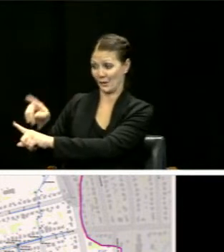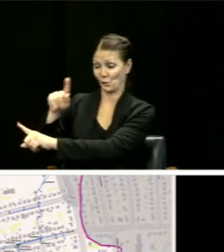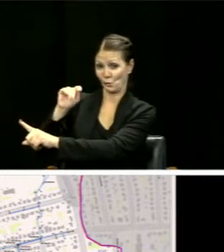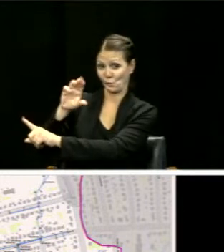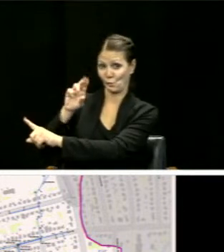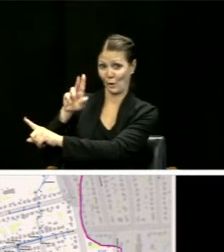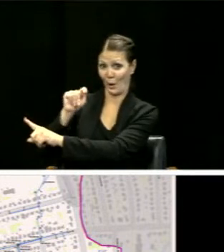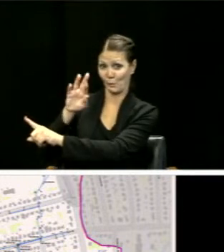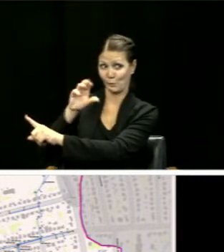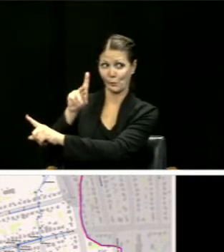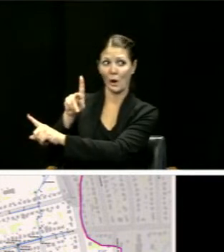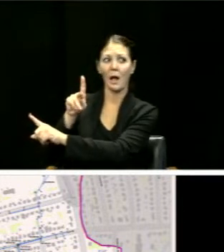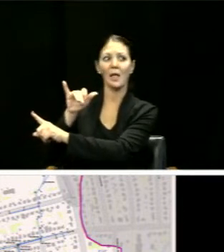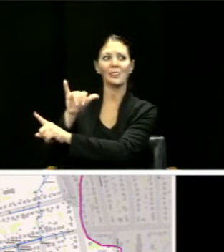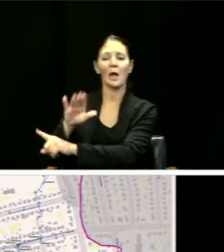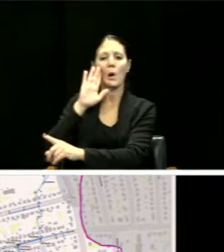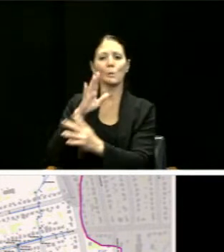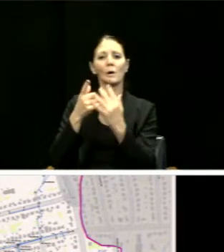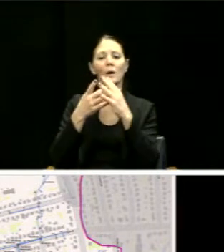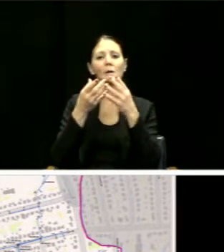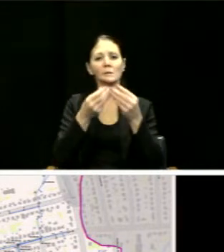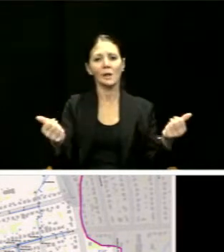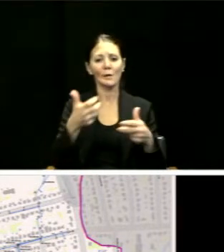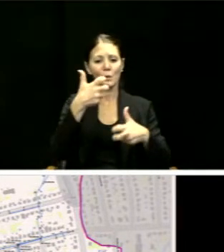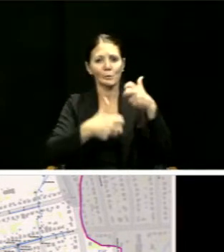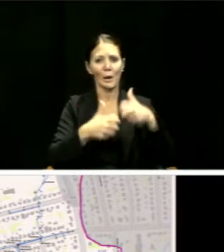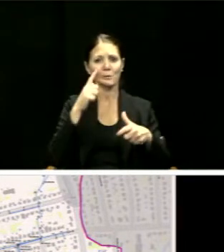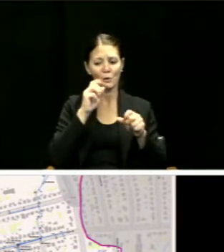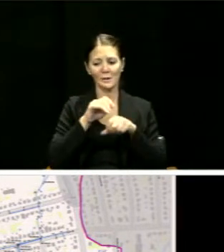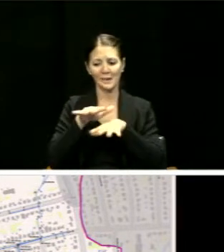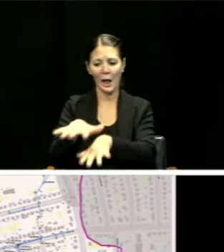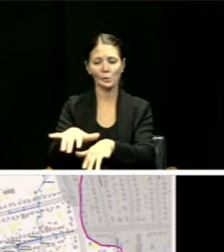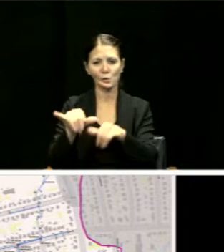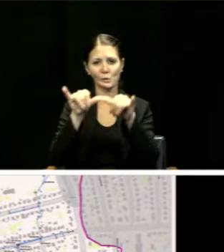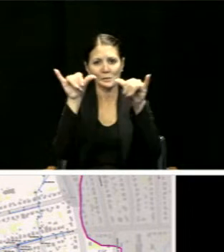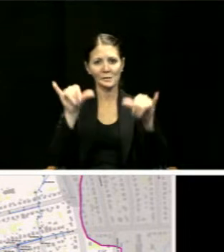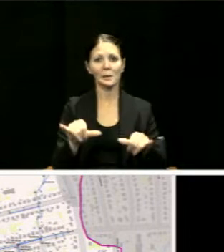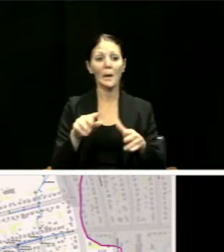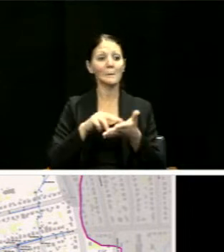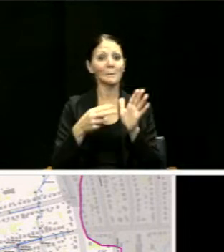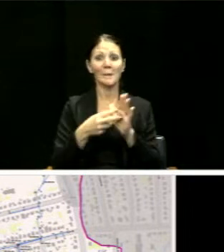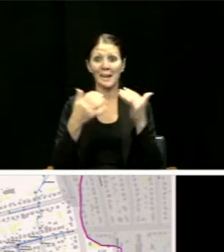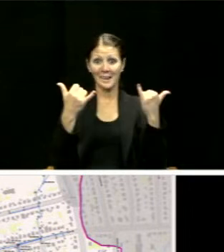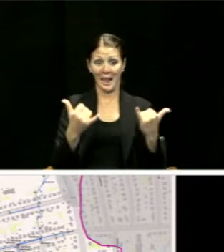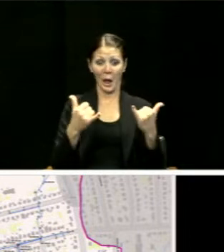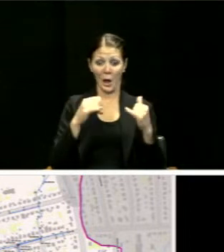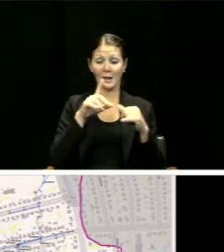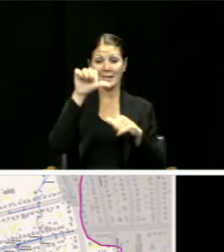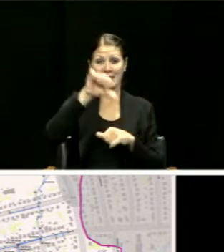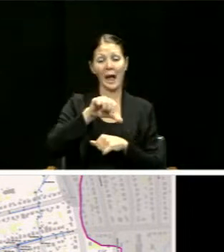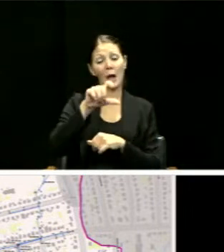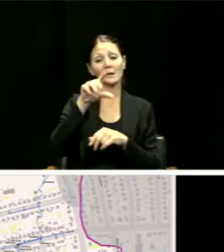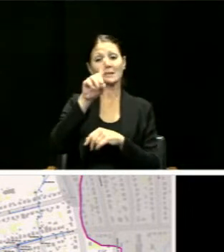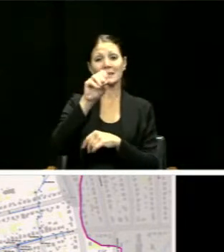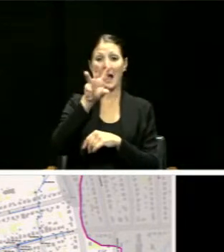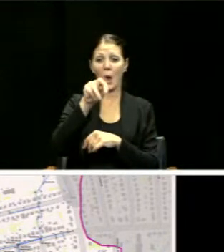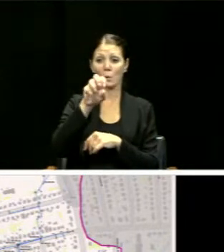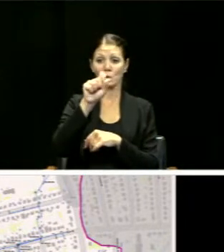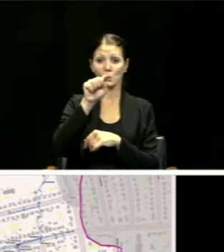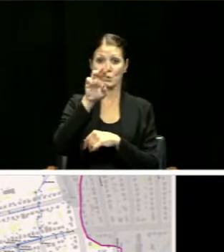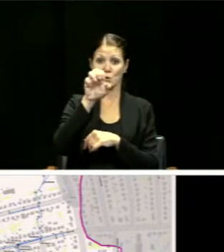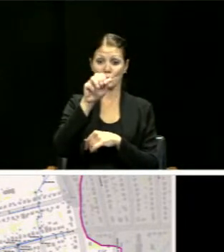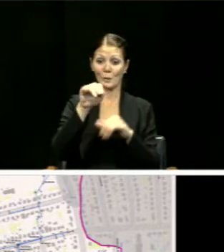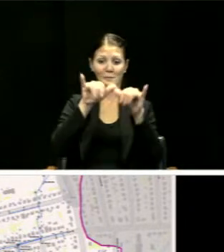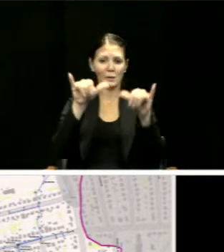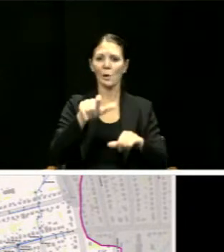the downstream system and it would make it so that the downstream system did not have to be upsized. And so